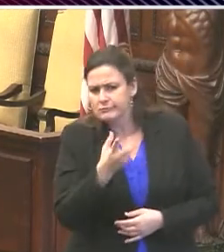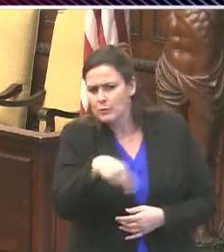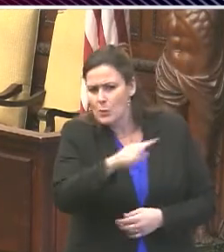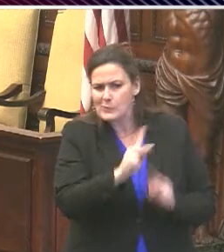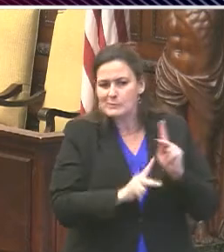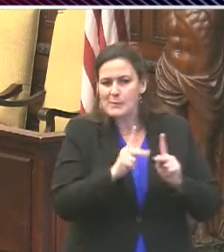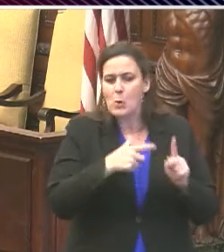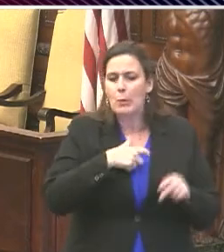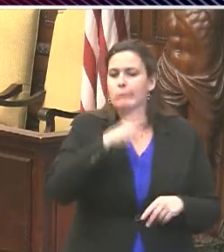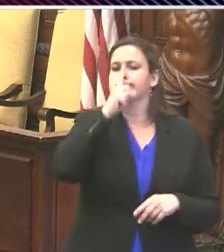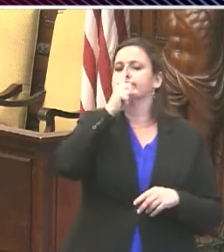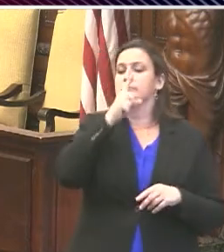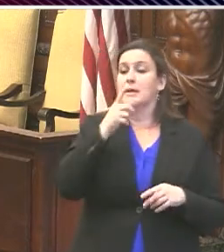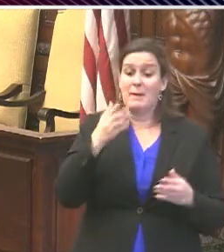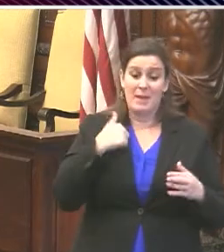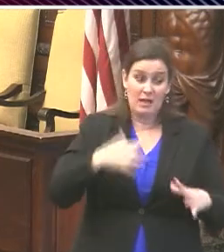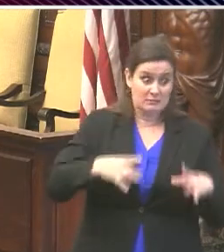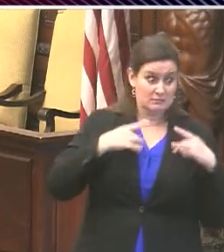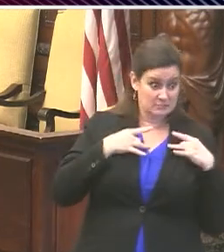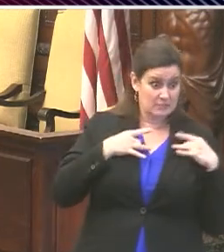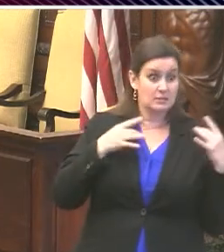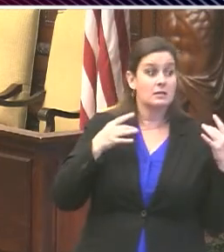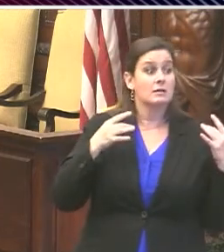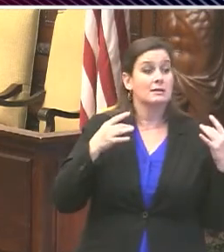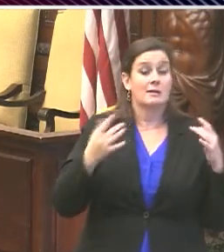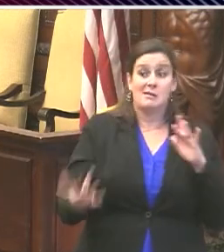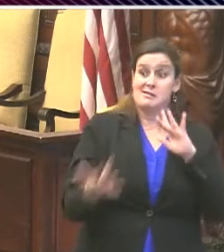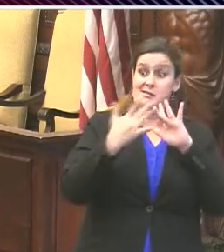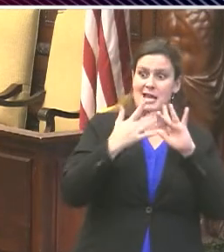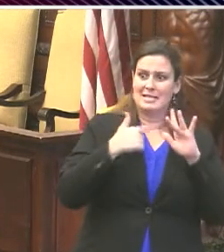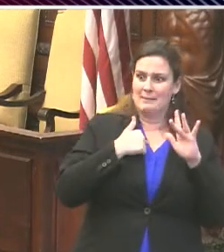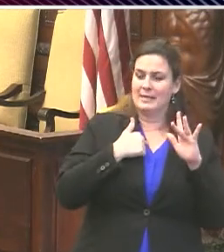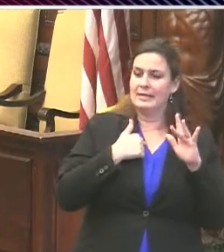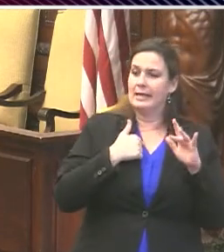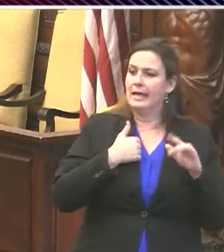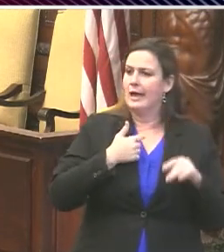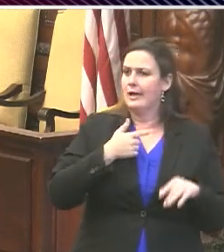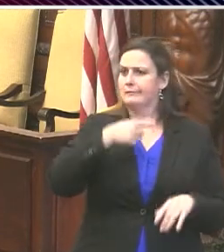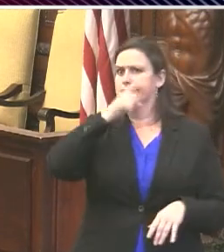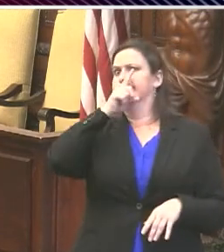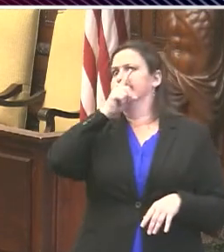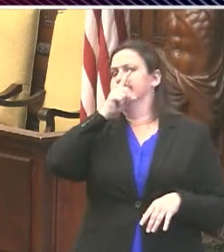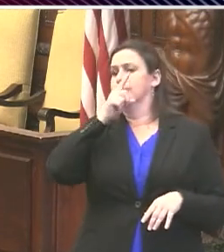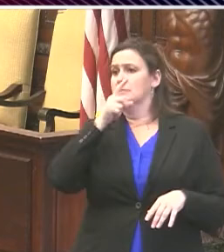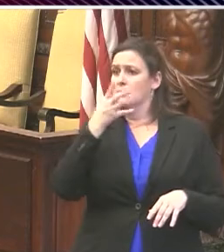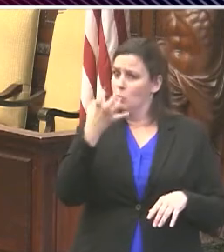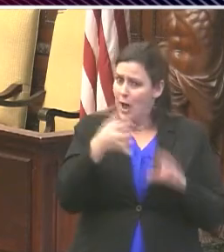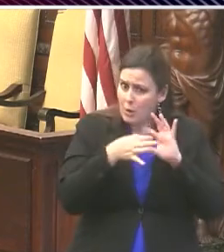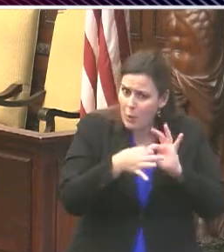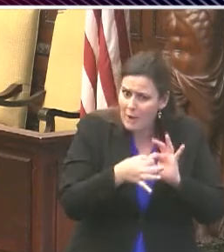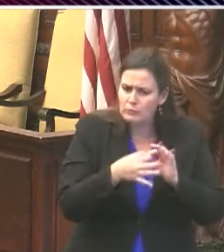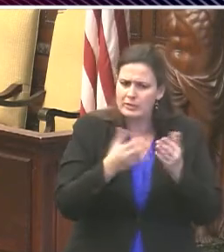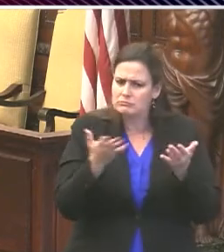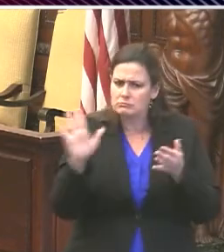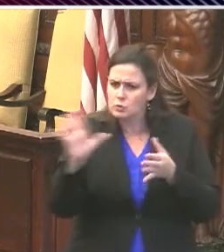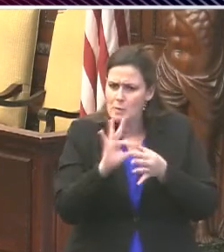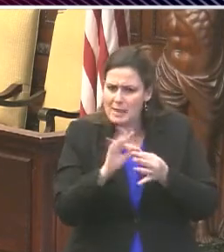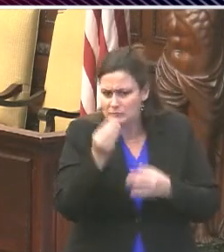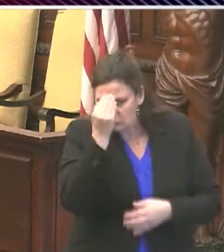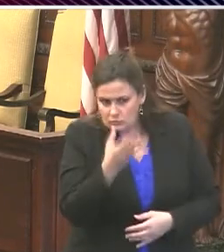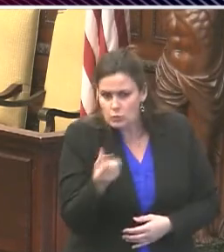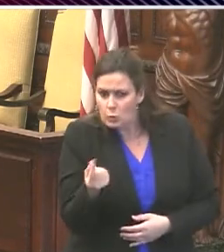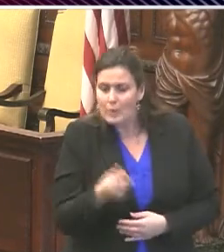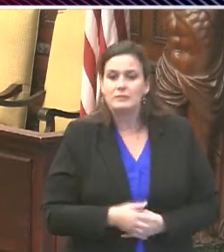who may get contacted, who may be contacted by your staff down the road, and you want them to cooperate? Yeah, we